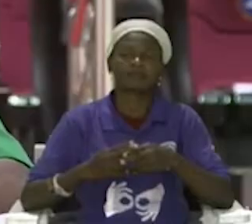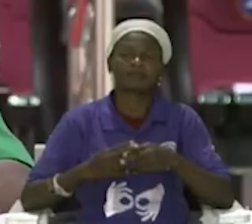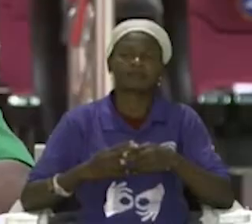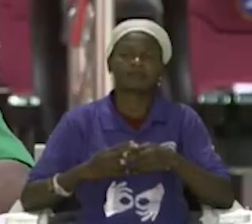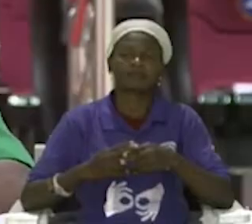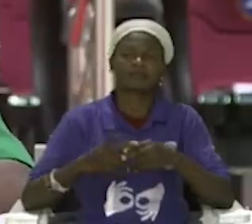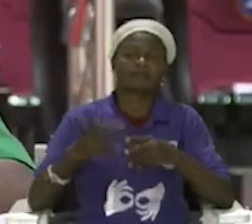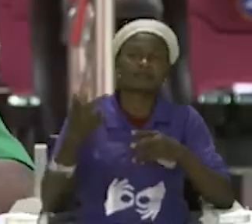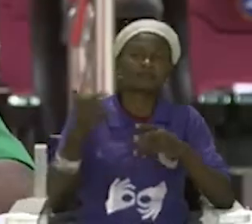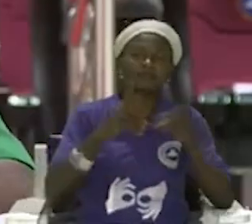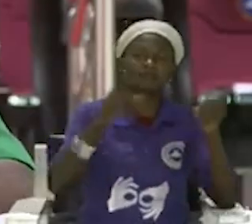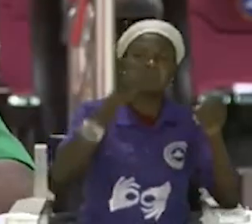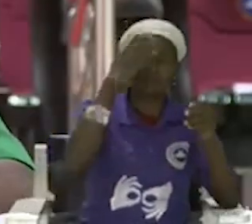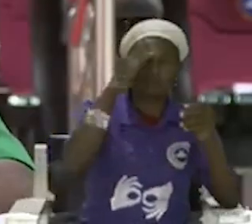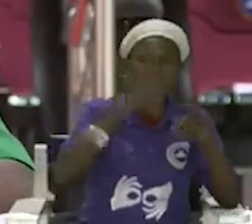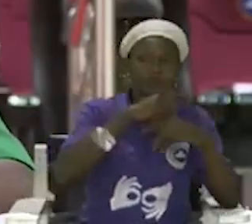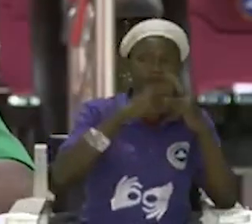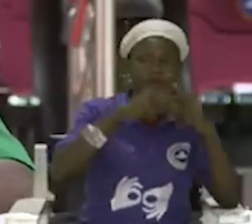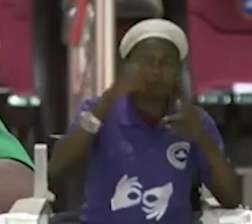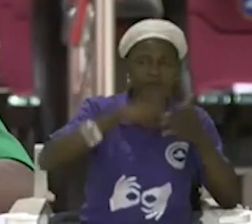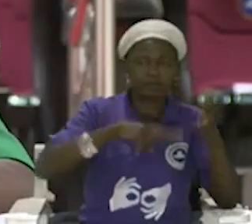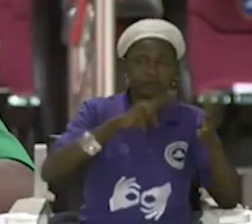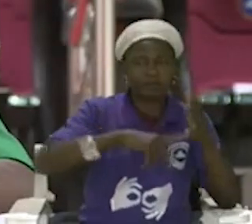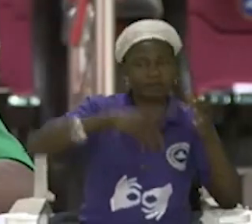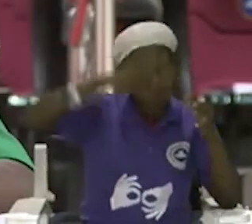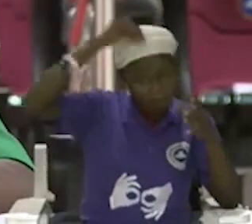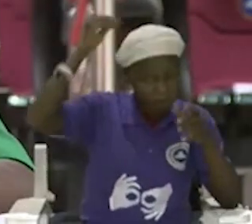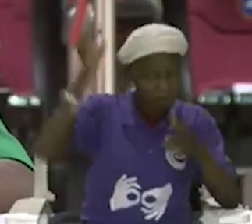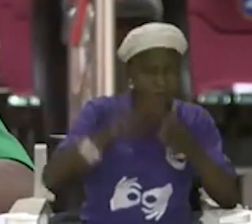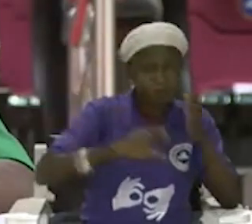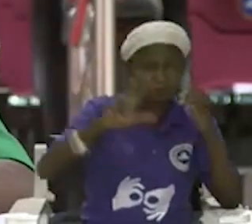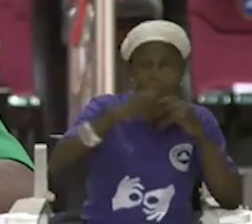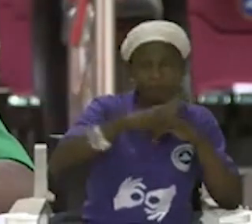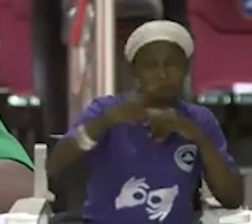Do you know when you read Daniel chapter 3 from verse 1 to